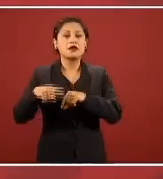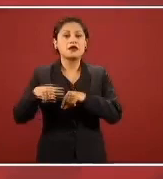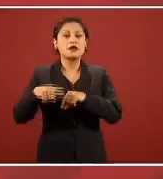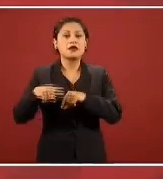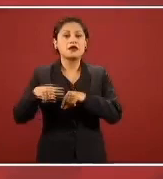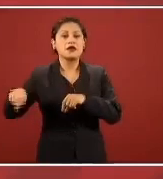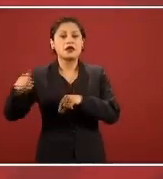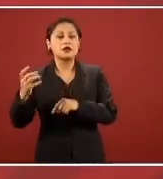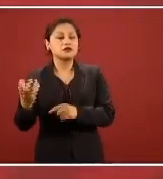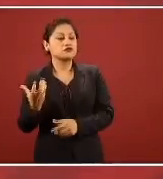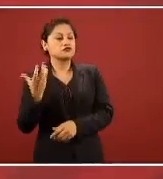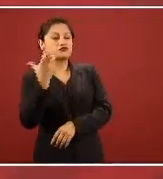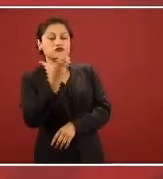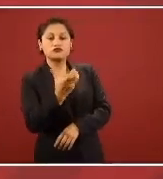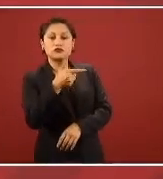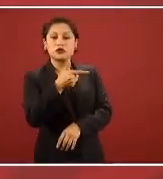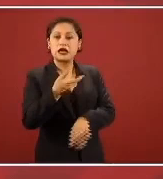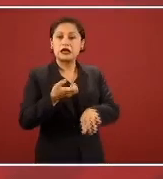hotels.